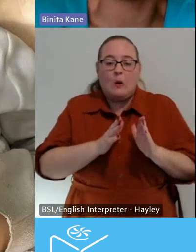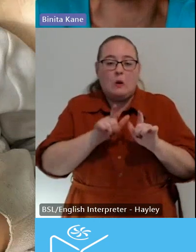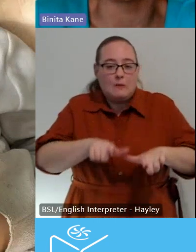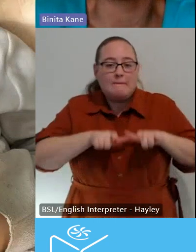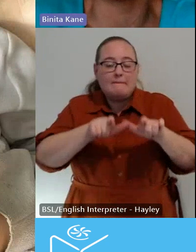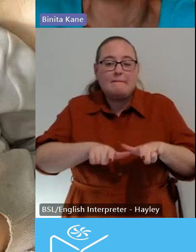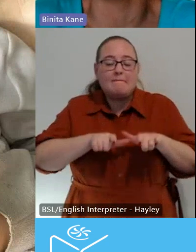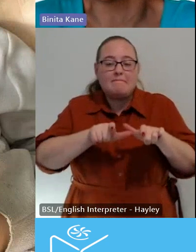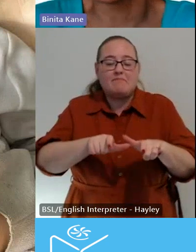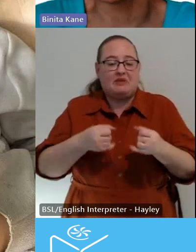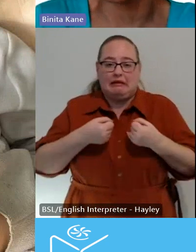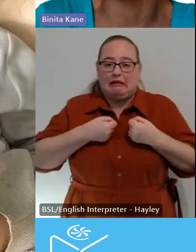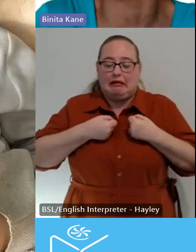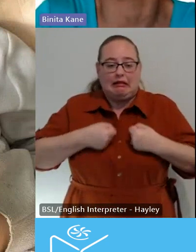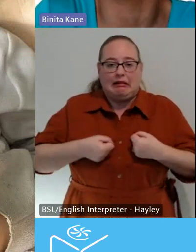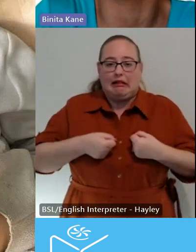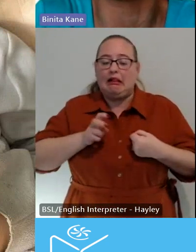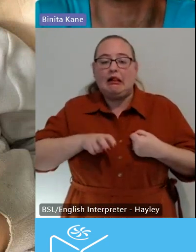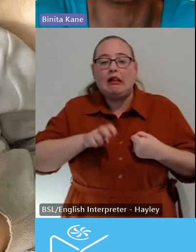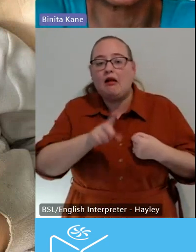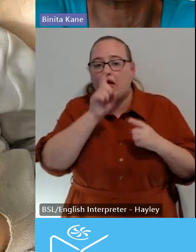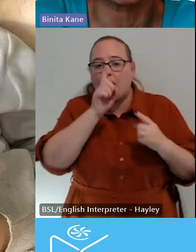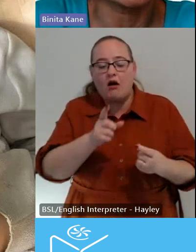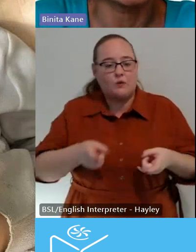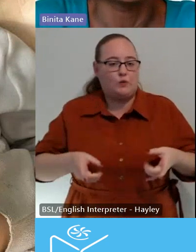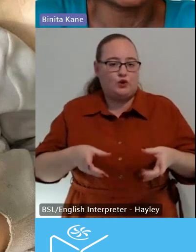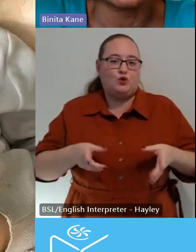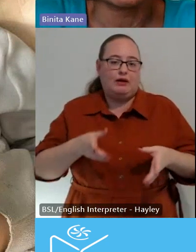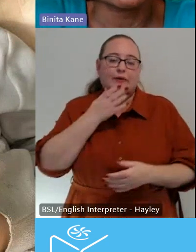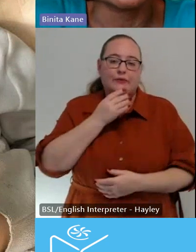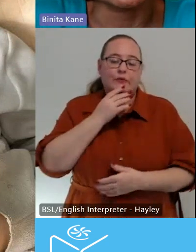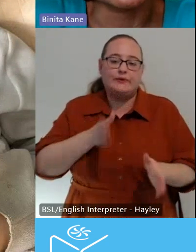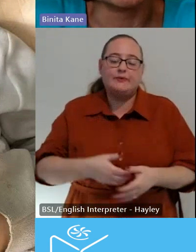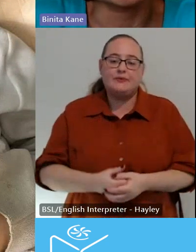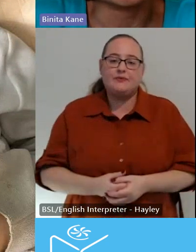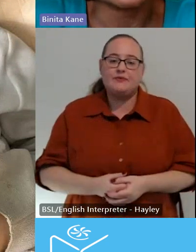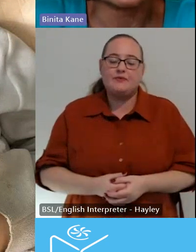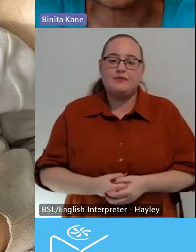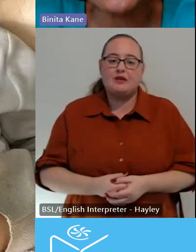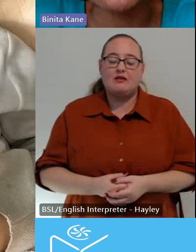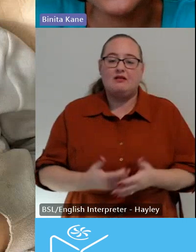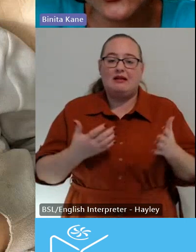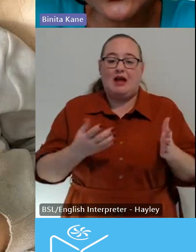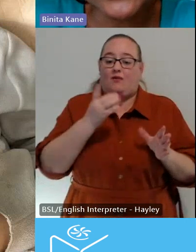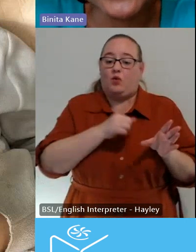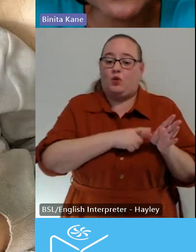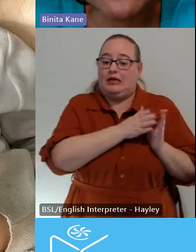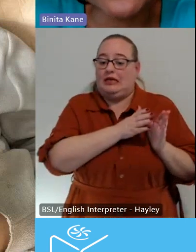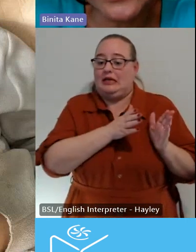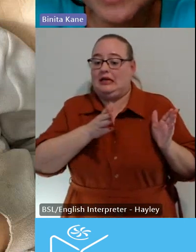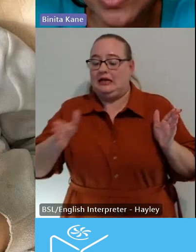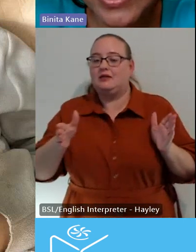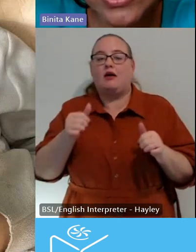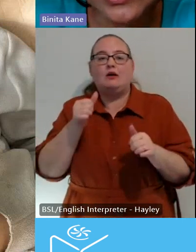to walk any distance, requiring a wheelchair. And 4 years on, she is better. That's a long story I don't